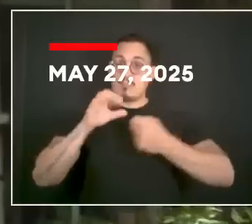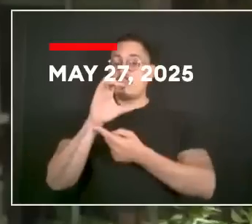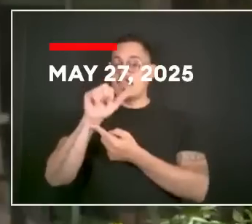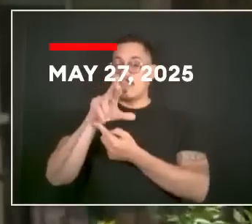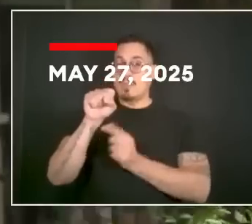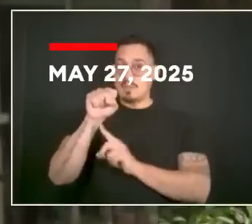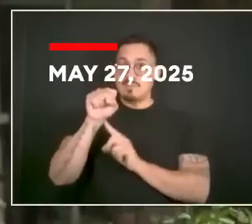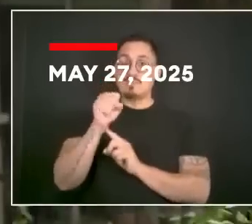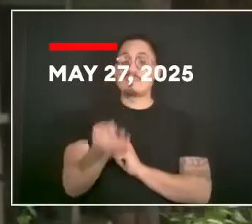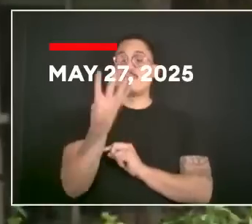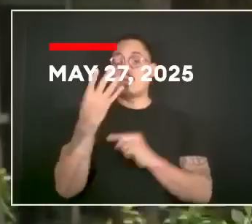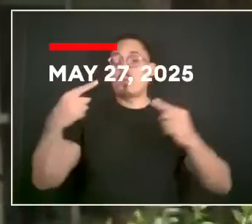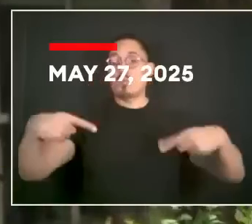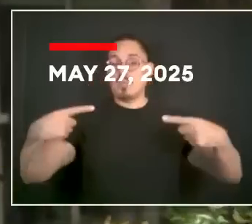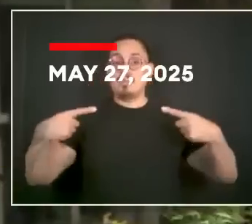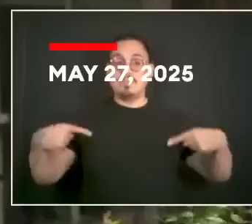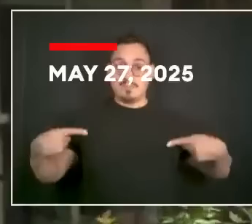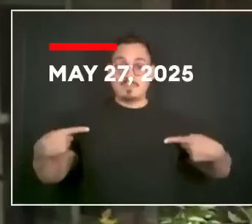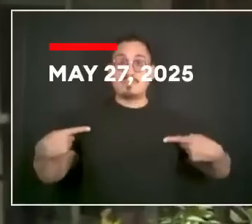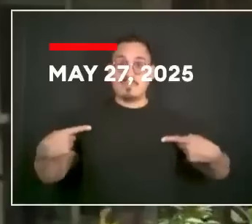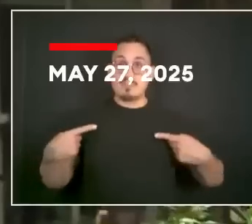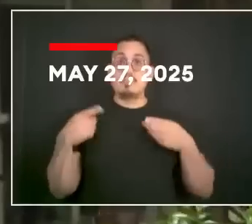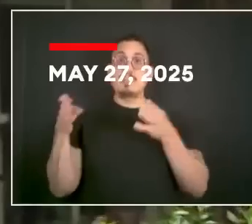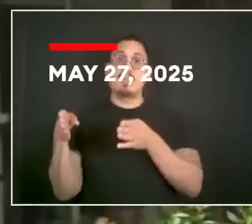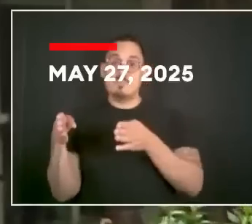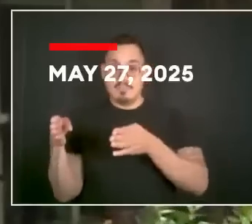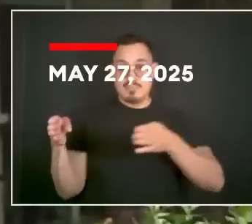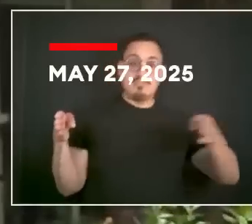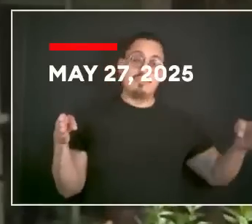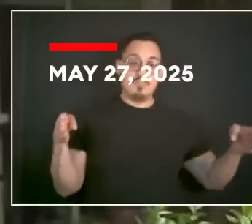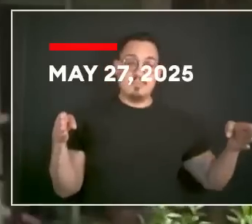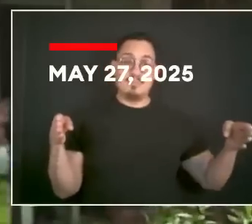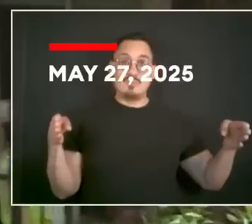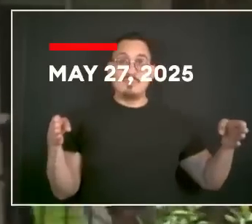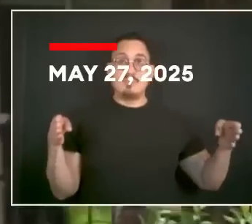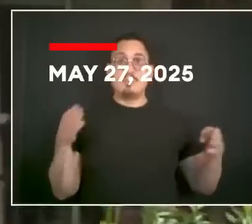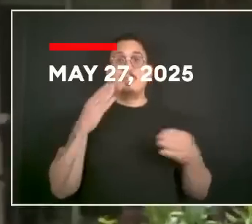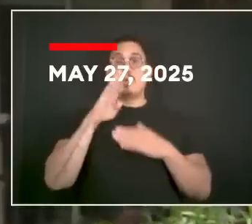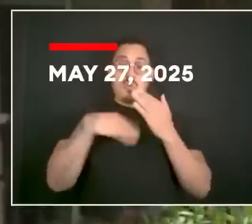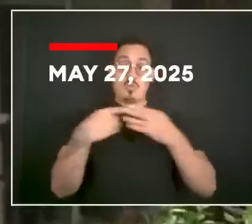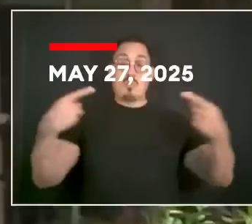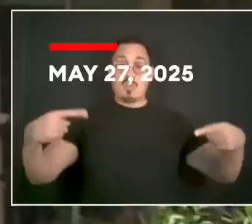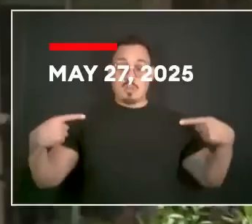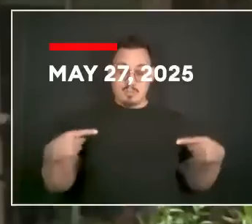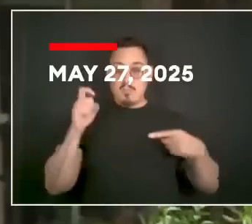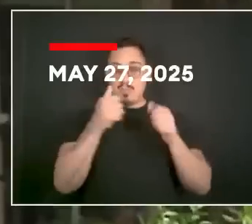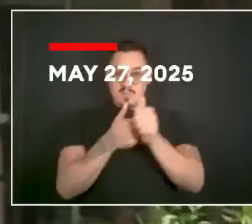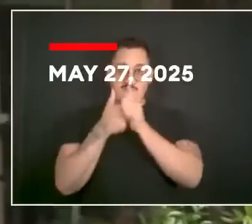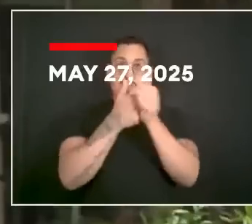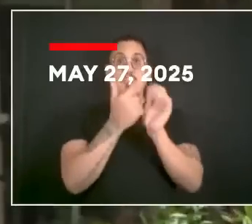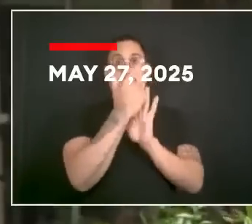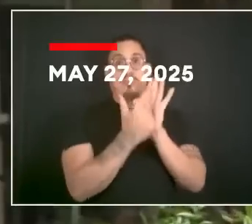wheels. For cities and streets to be safe, all wheels must follow the law. And our